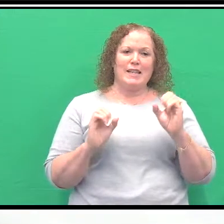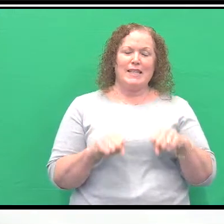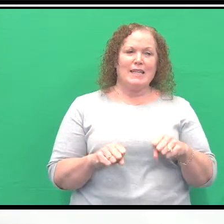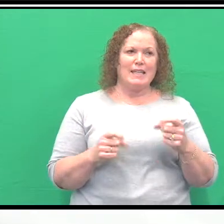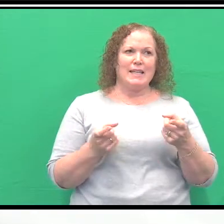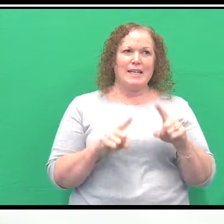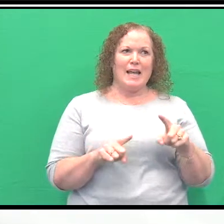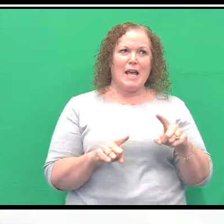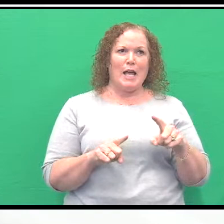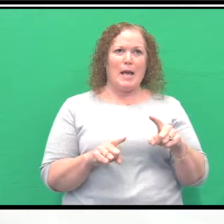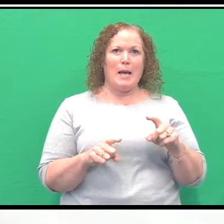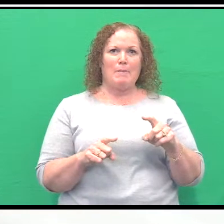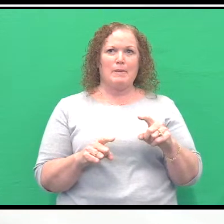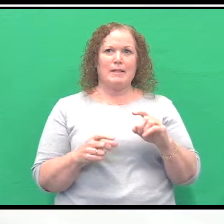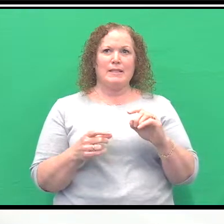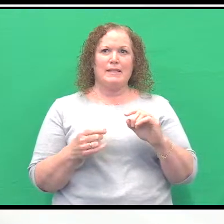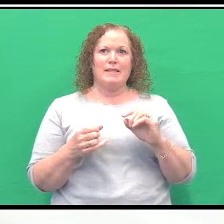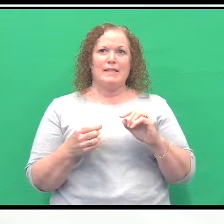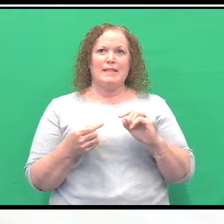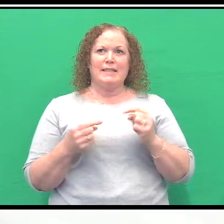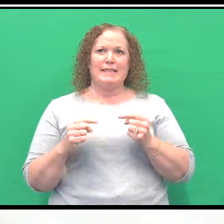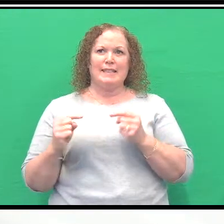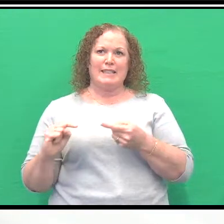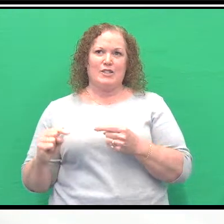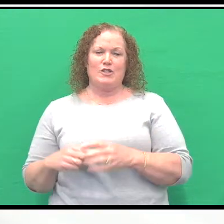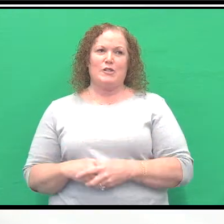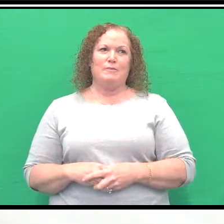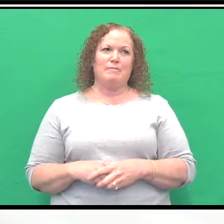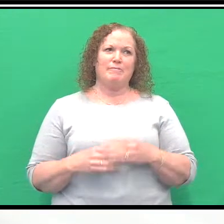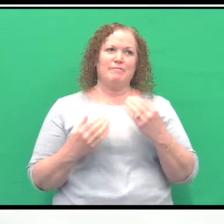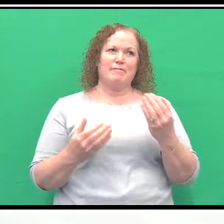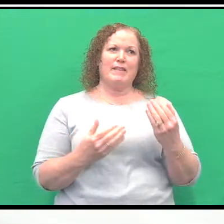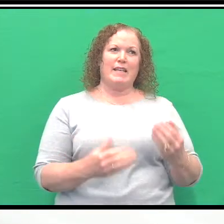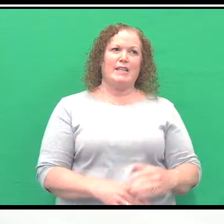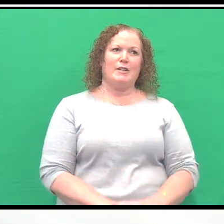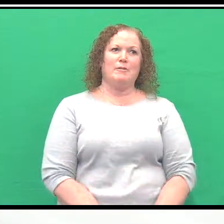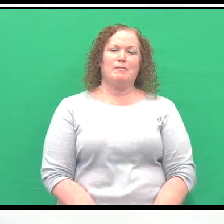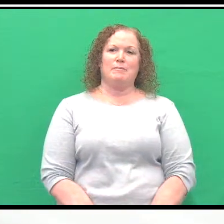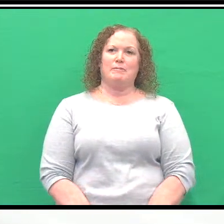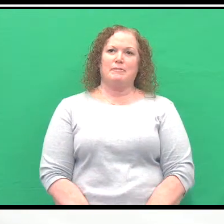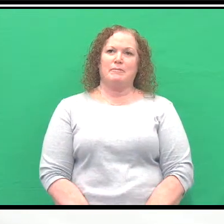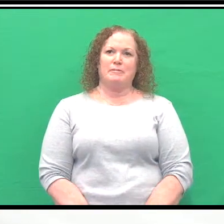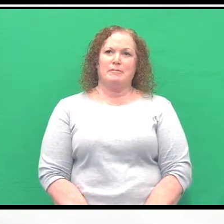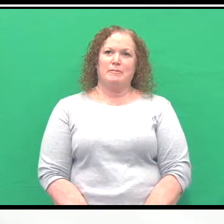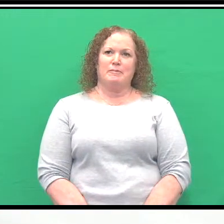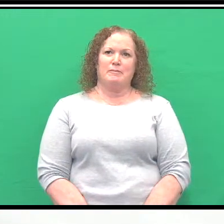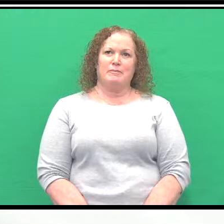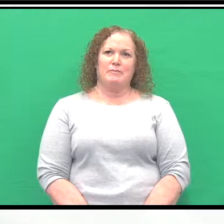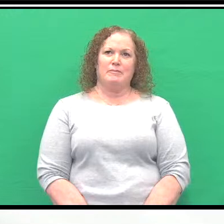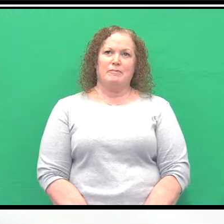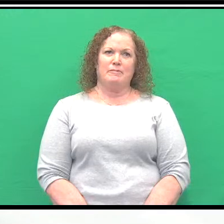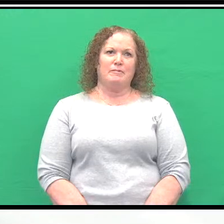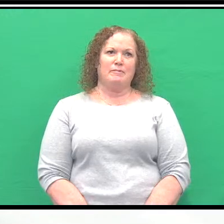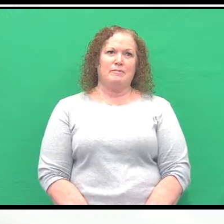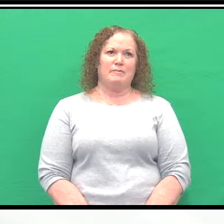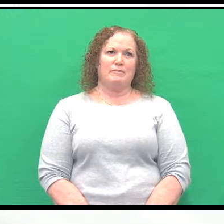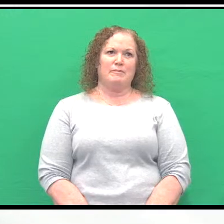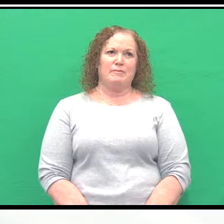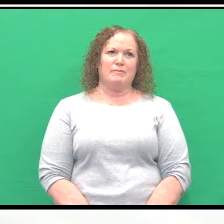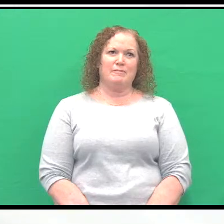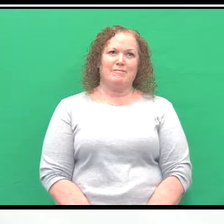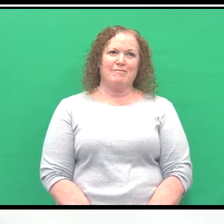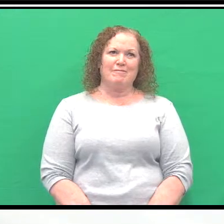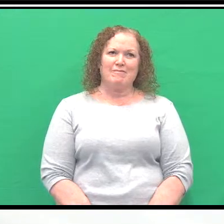doing that. Thank you, Renee. You're welcome. Thank you, everybody. I appreciate it. That concludes, and I would concur with